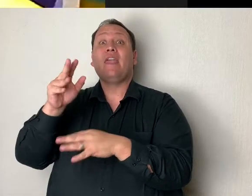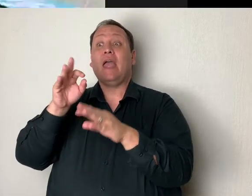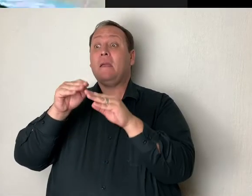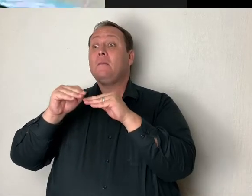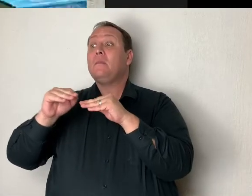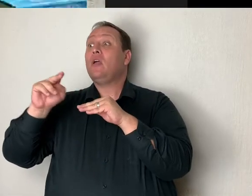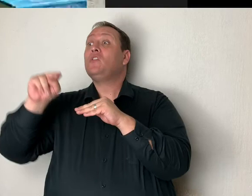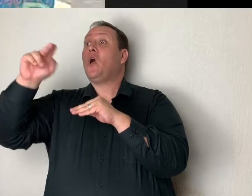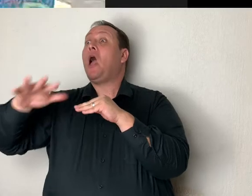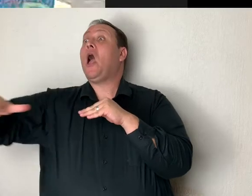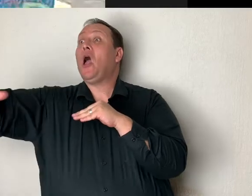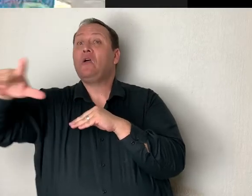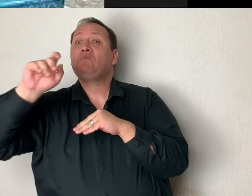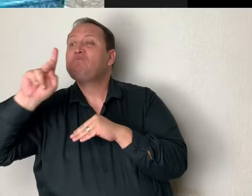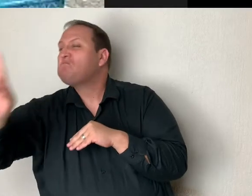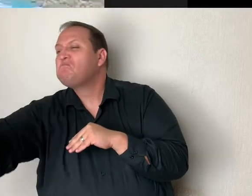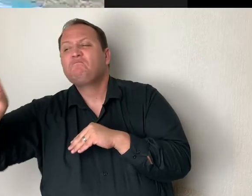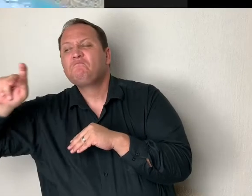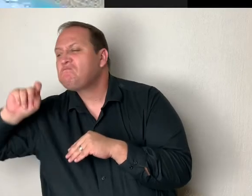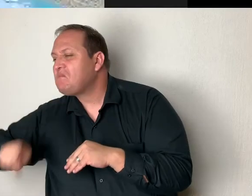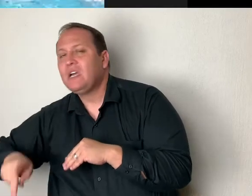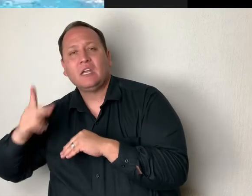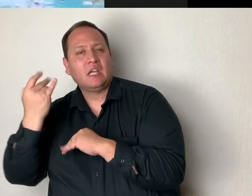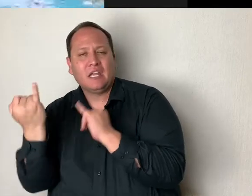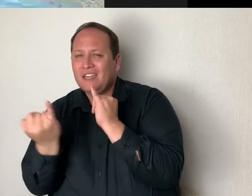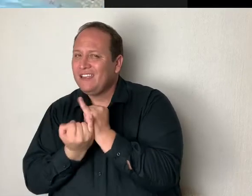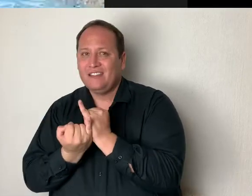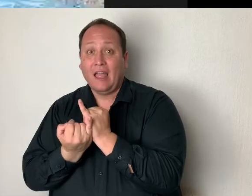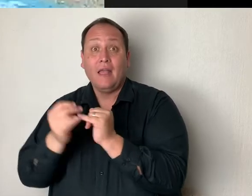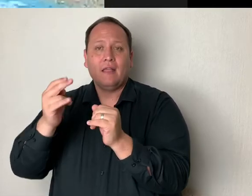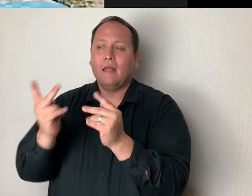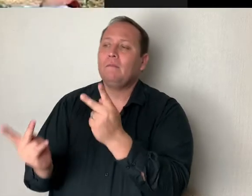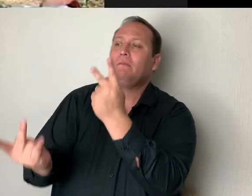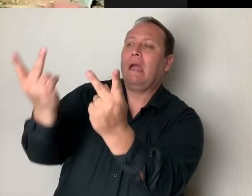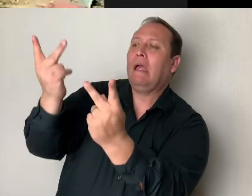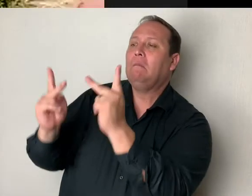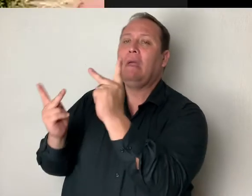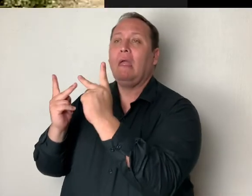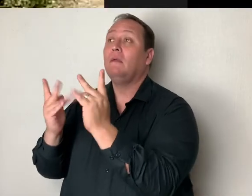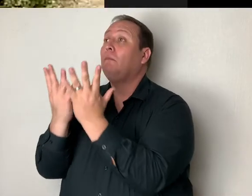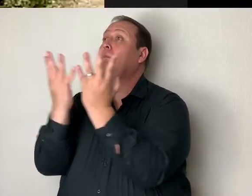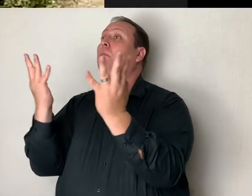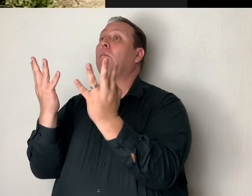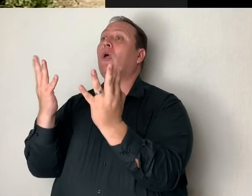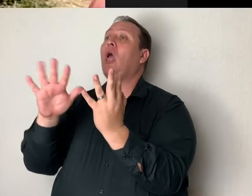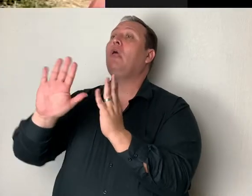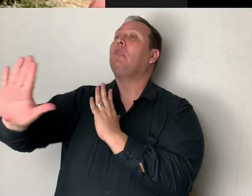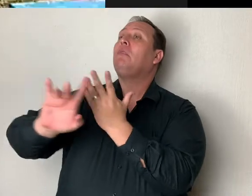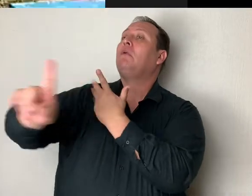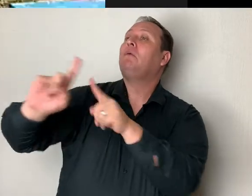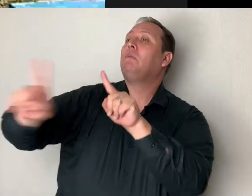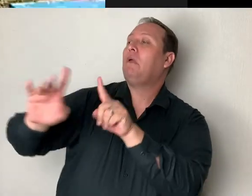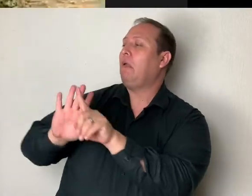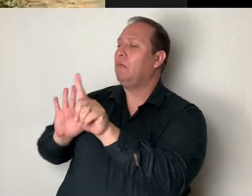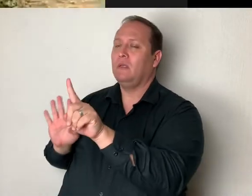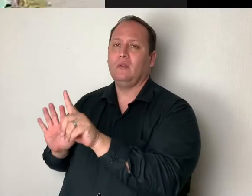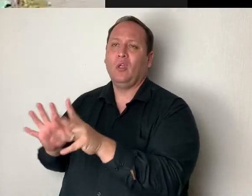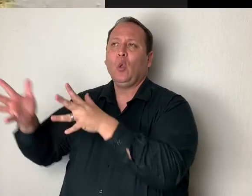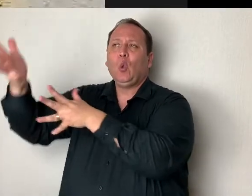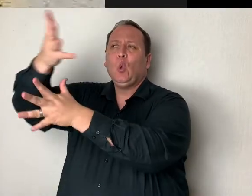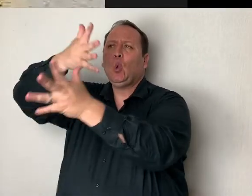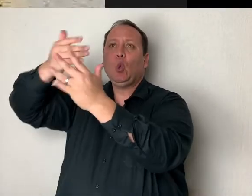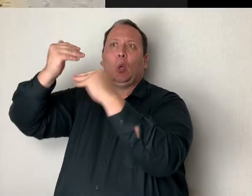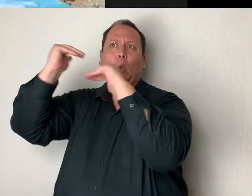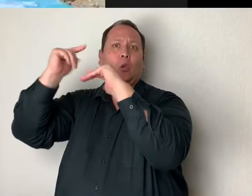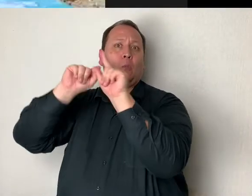So nature doesn't recognize borders, only recognizes climate borders. It doesn't recognize political borders.